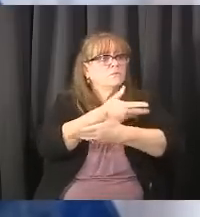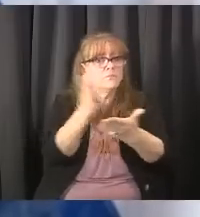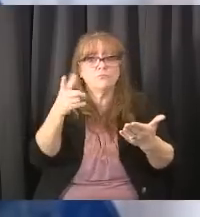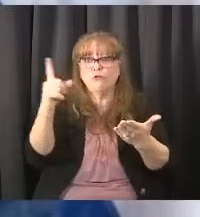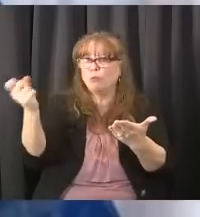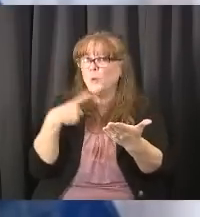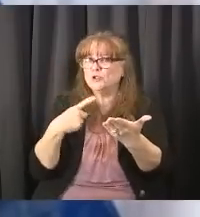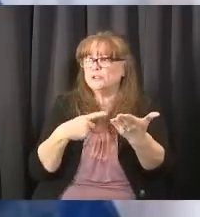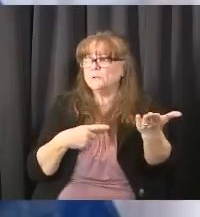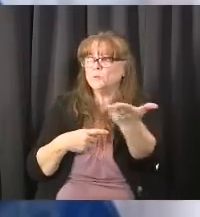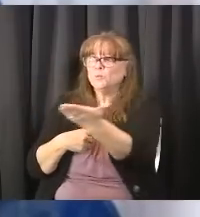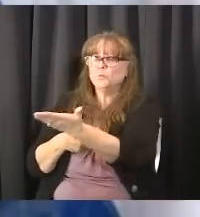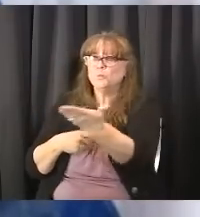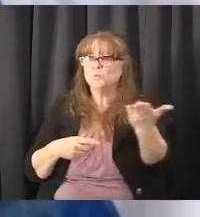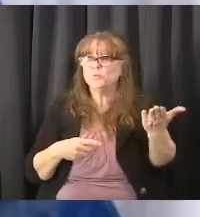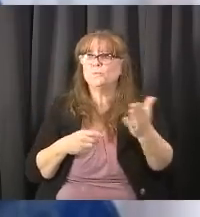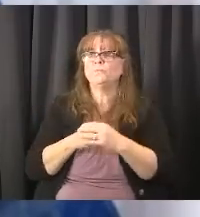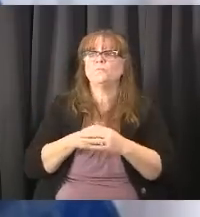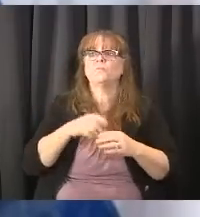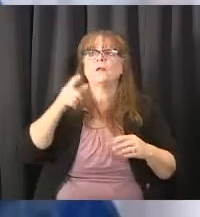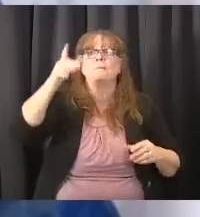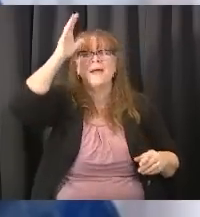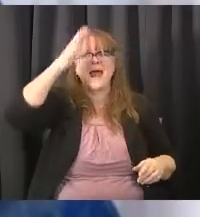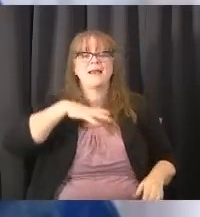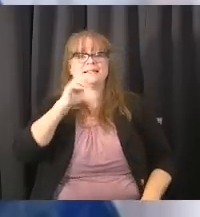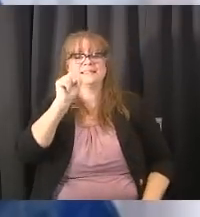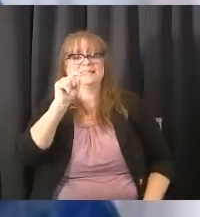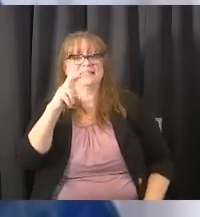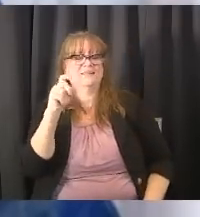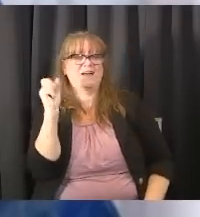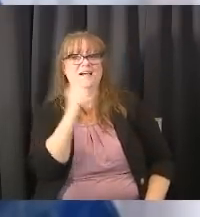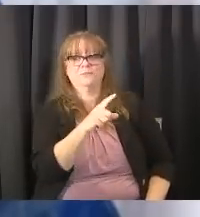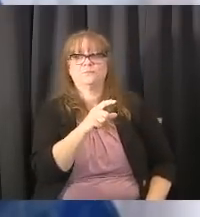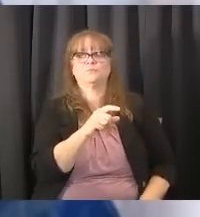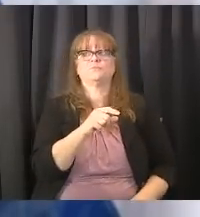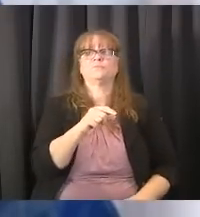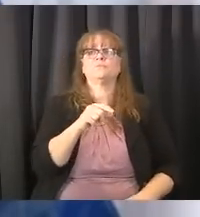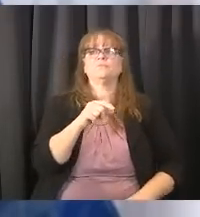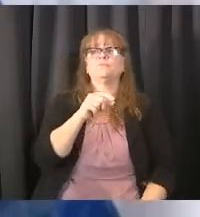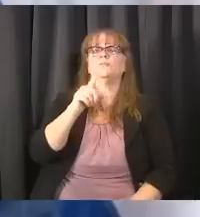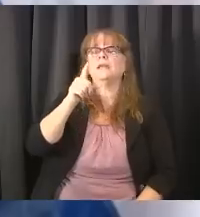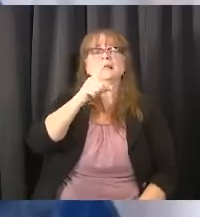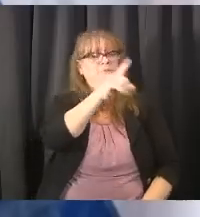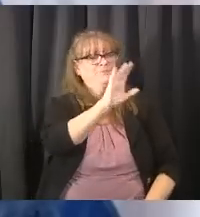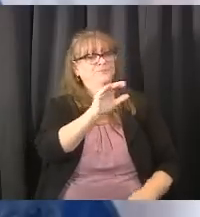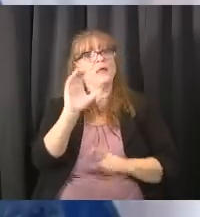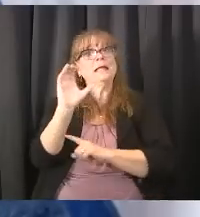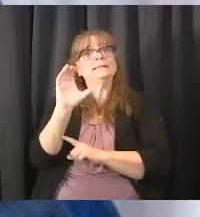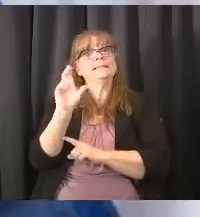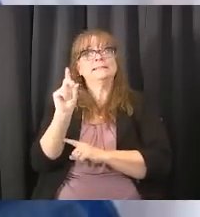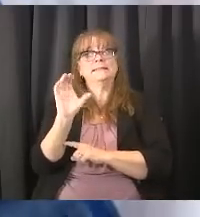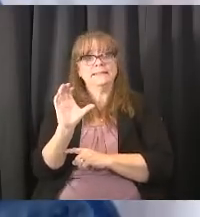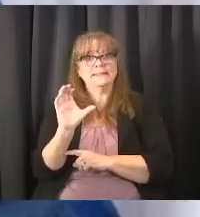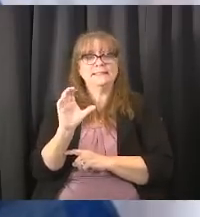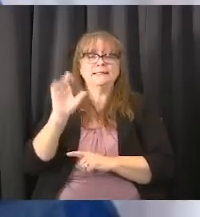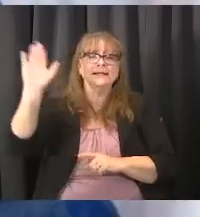CDC sent some updated guidance based on science suggesting people 65 and older should be moved up in priority for the vaccine. My first